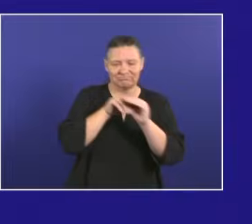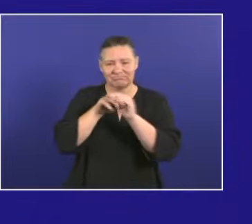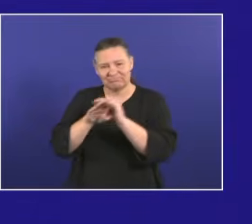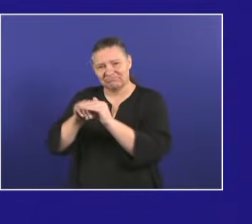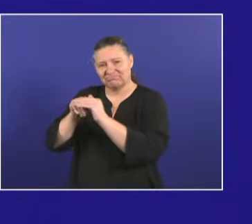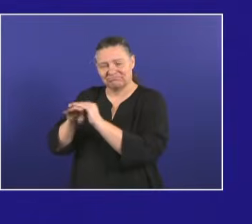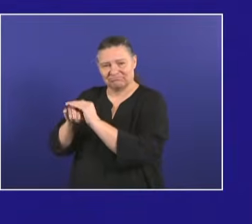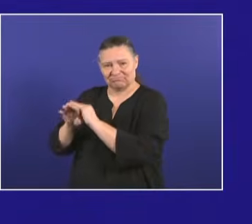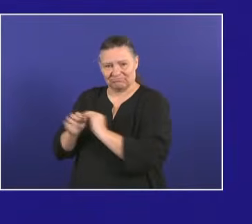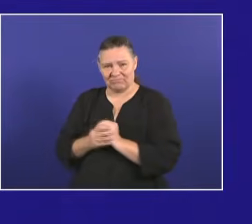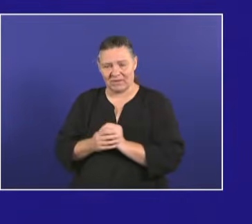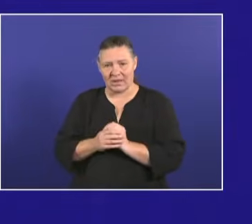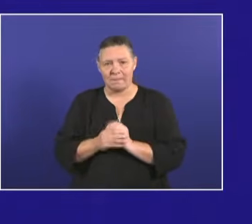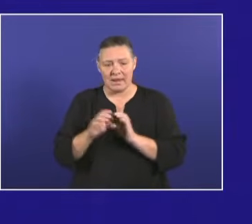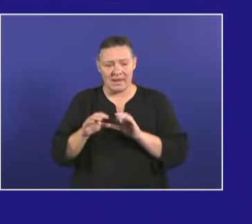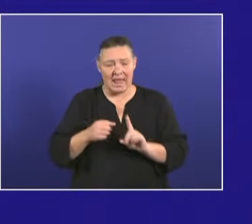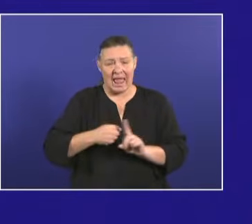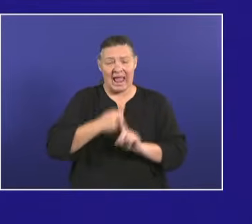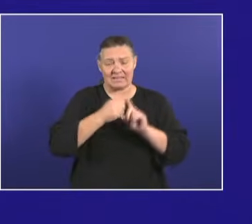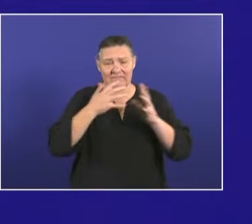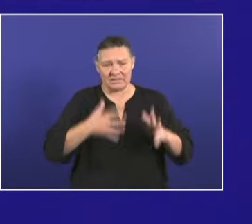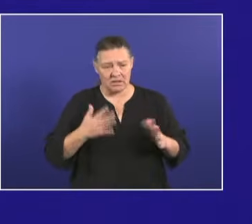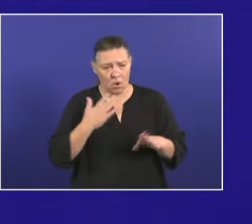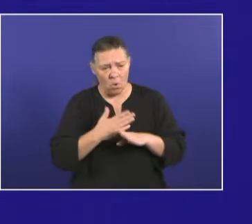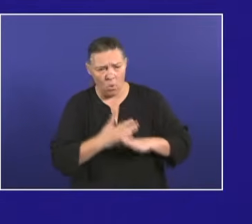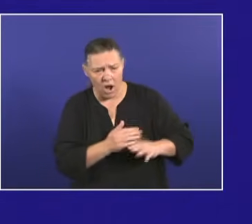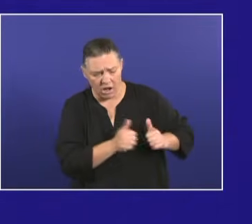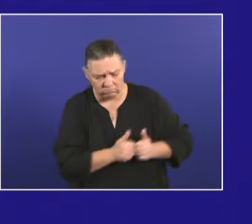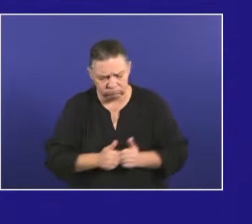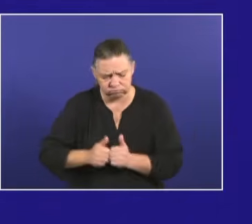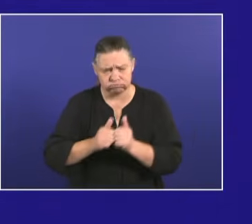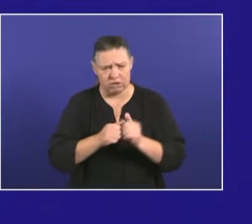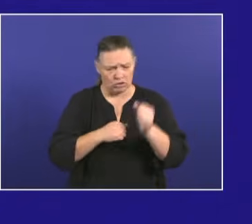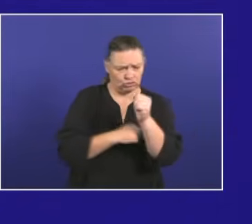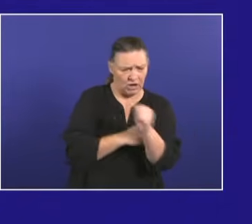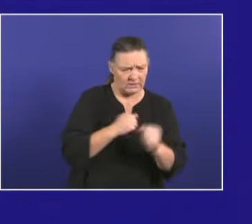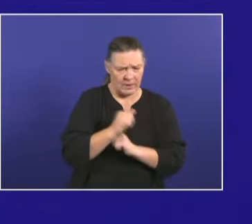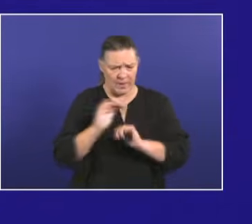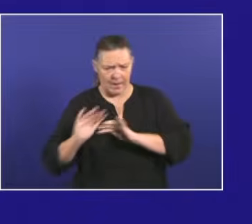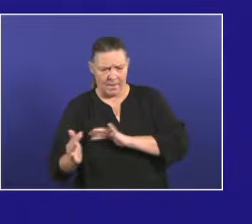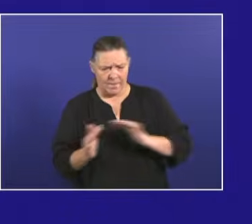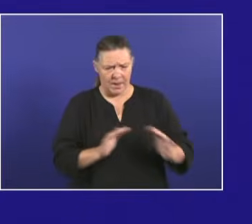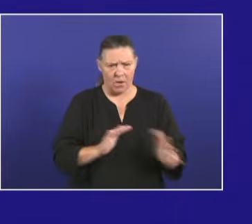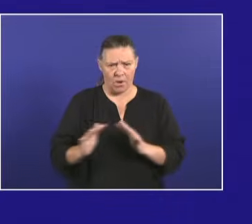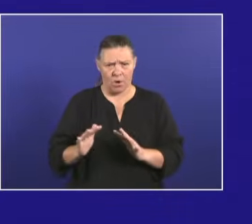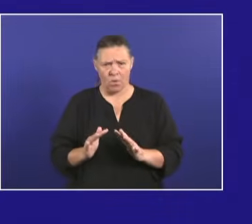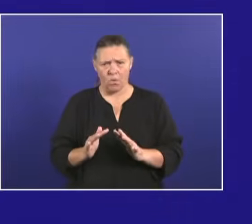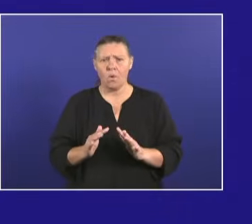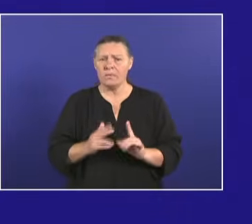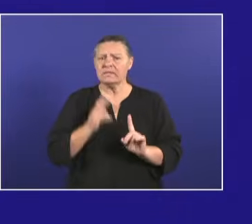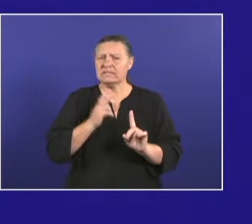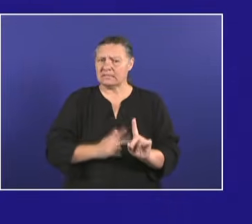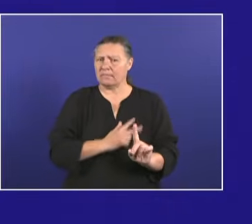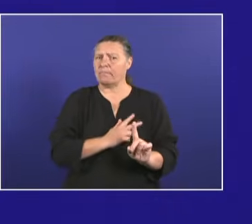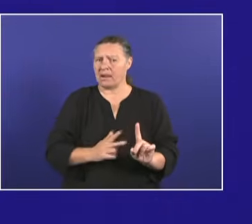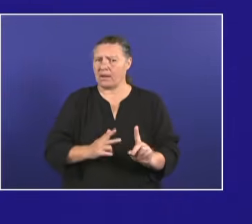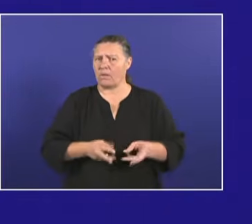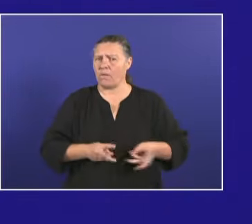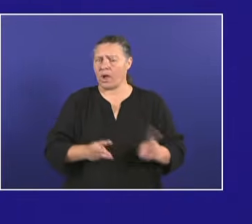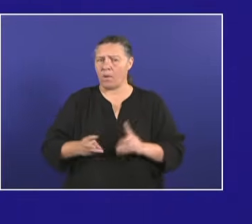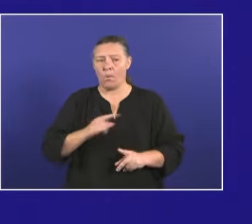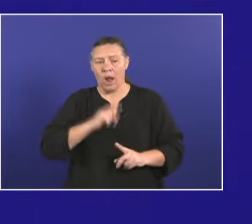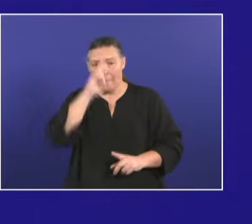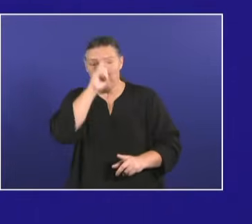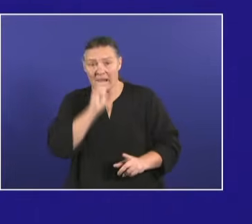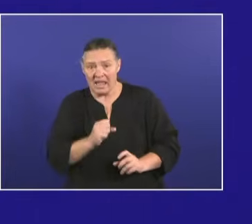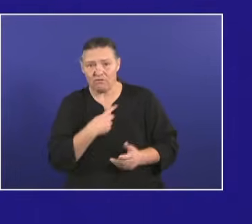That meant that tens of thousands of activists were working together in a structured way, in a disciplined way, because they believed in our victory.